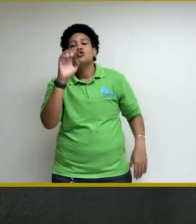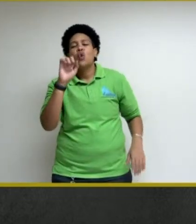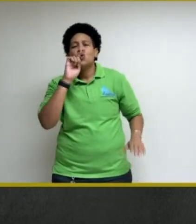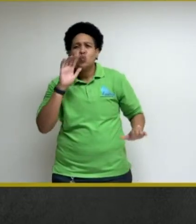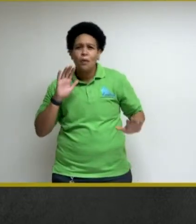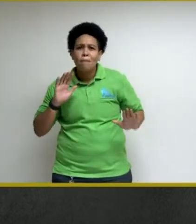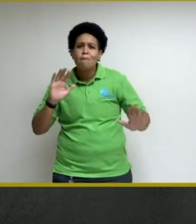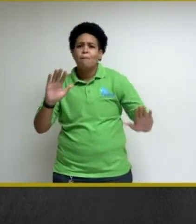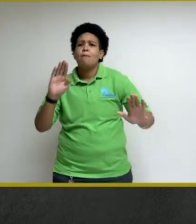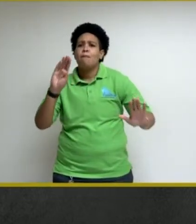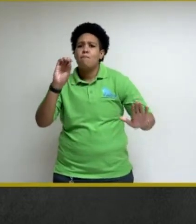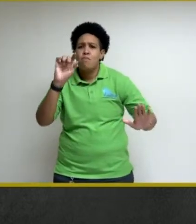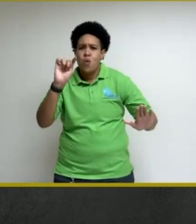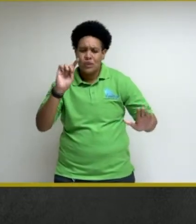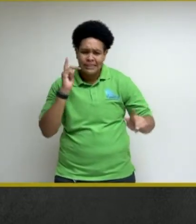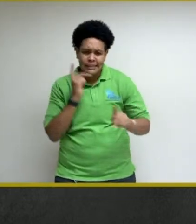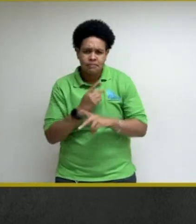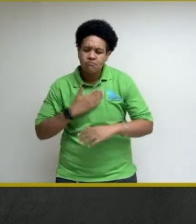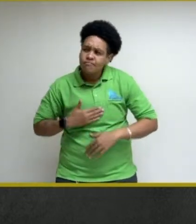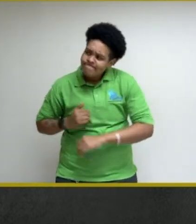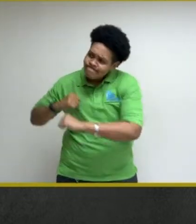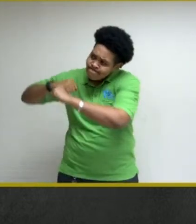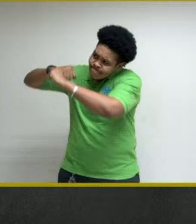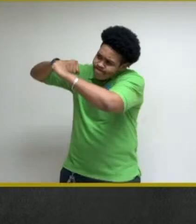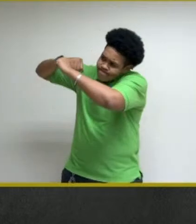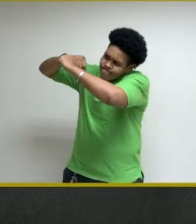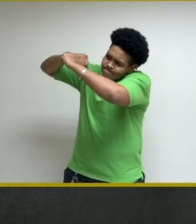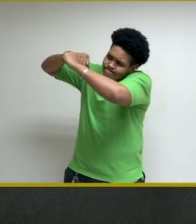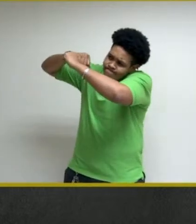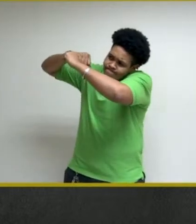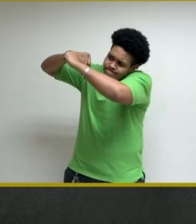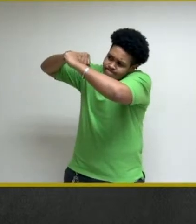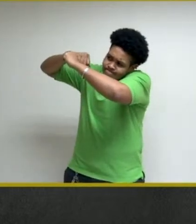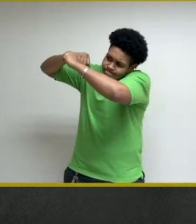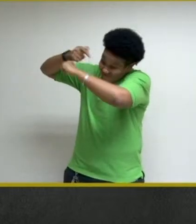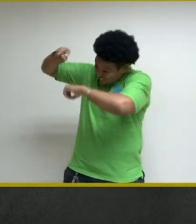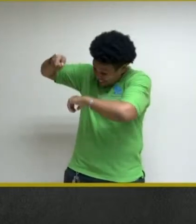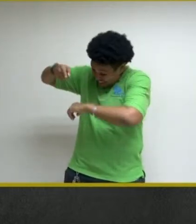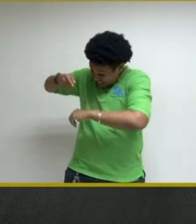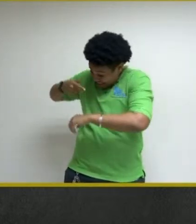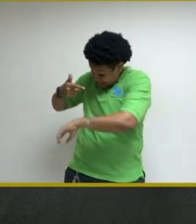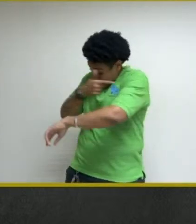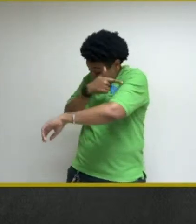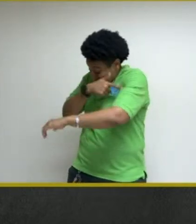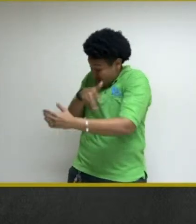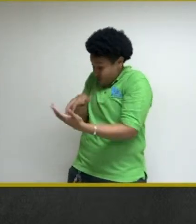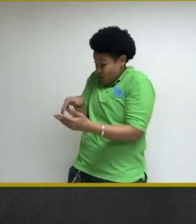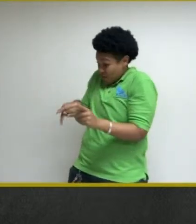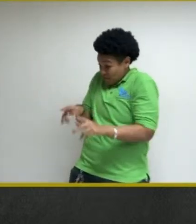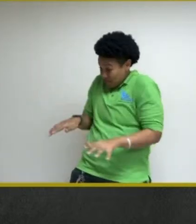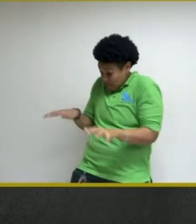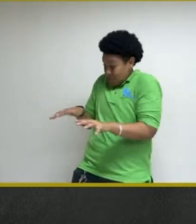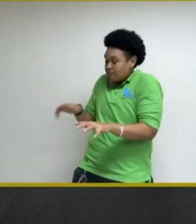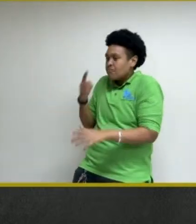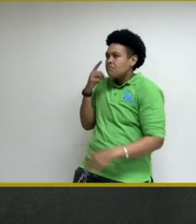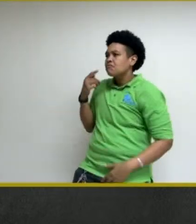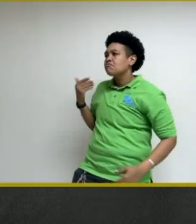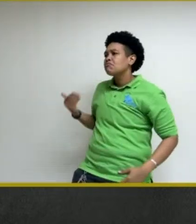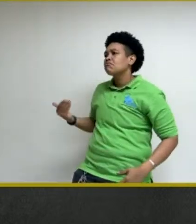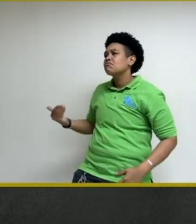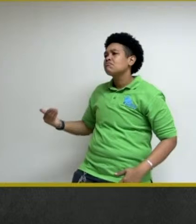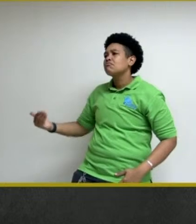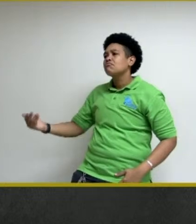And as we continue to vaccinate more of those vulnerable persons, I'm sure over time we will see a difference